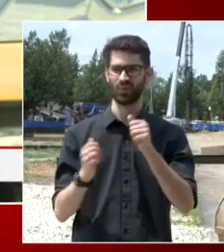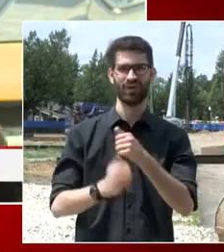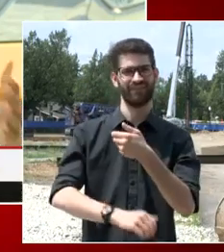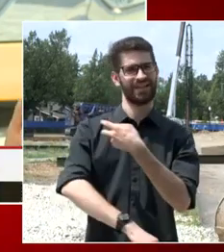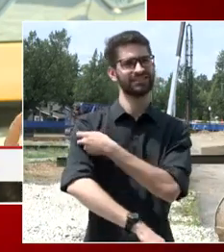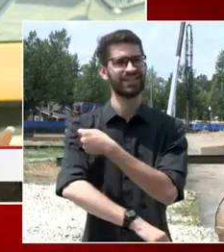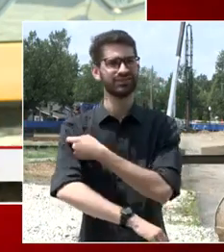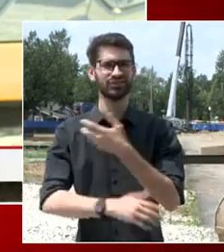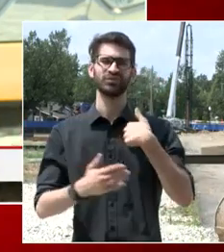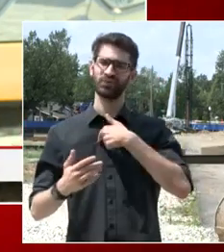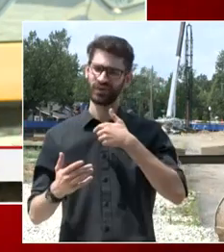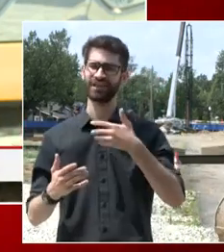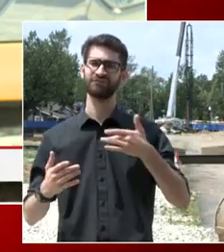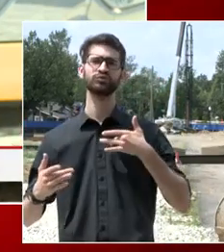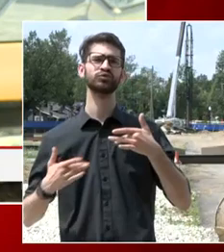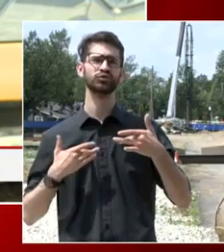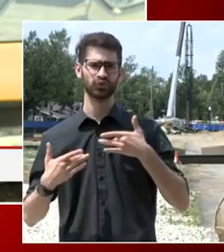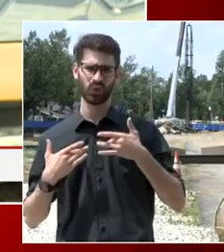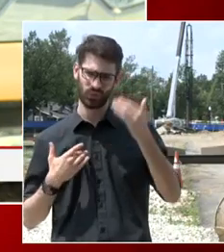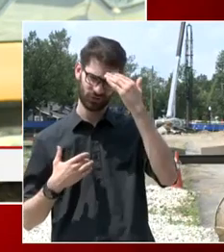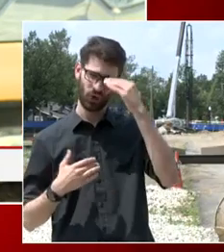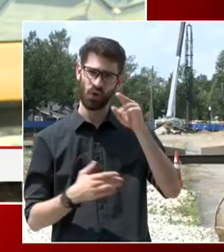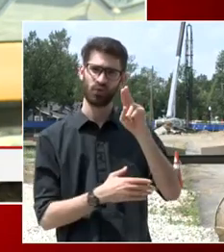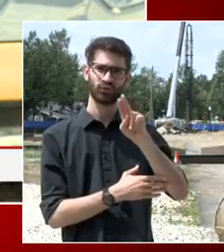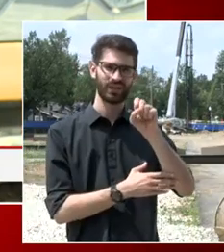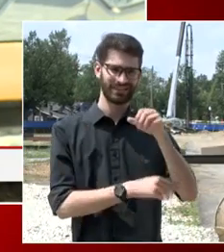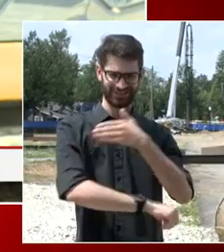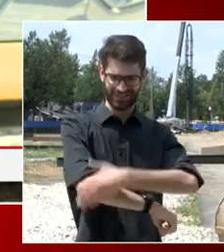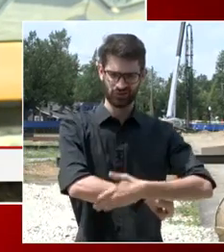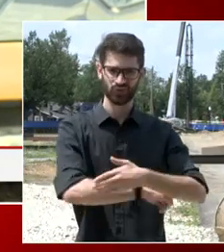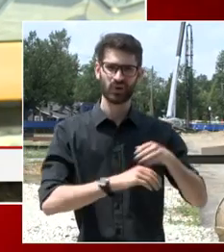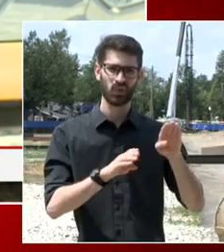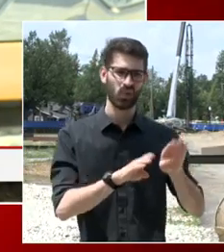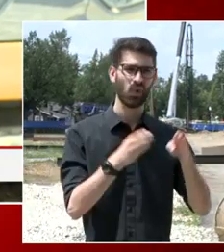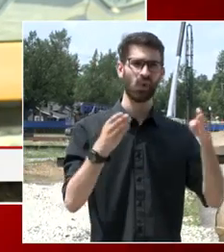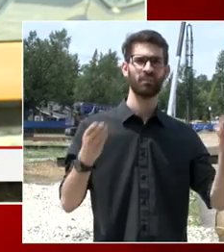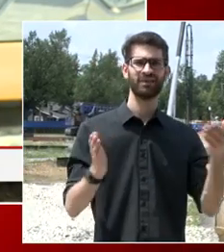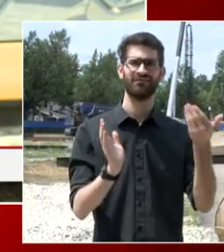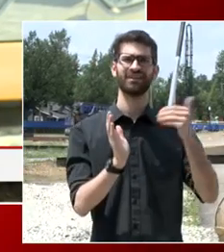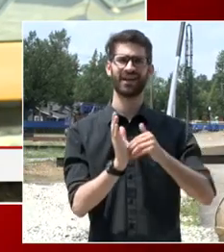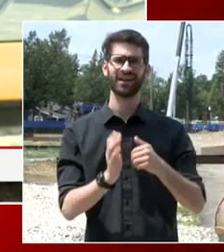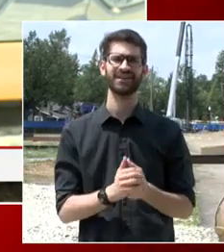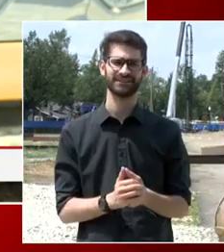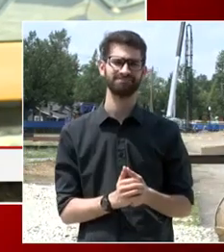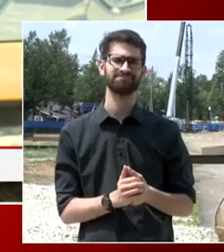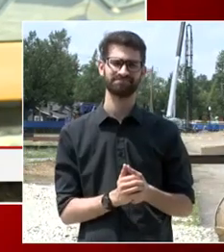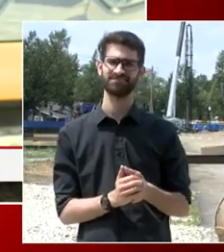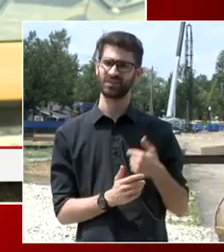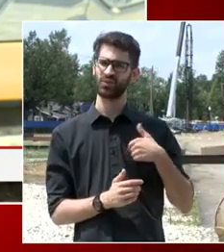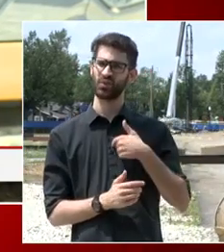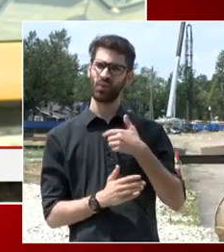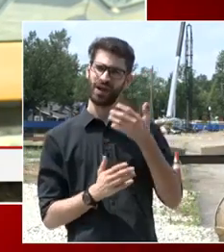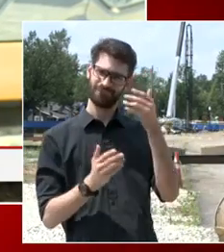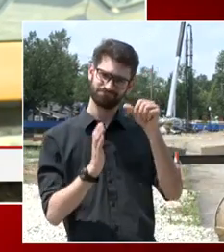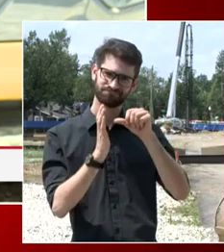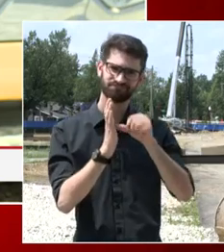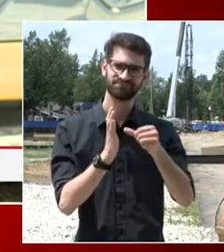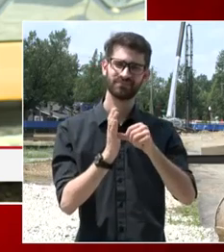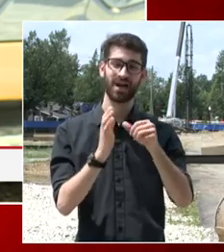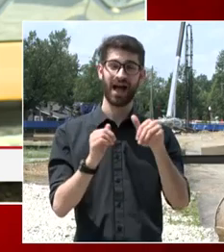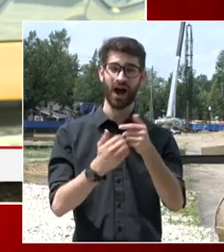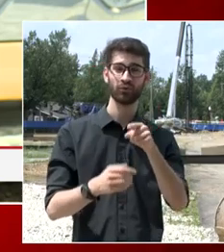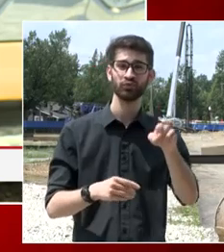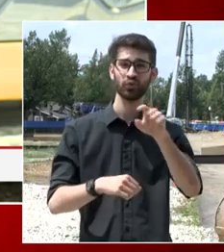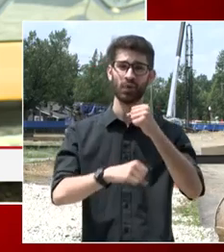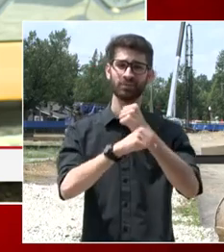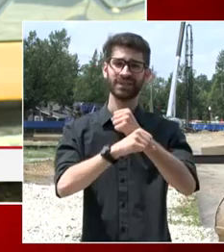as our whole country is opening up and people are traveling. So we're telling our residents the best way to protect